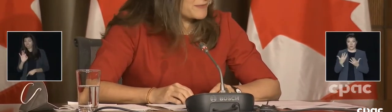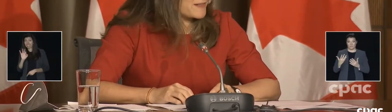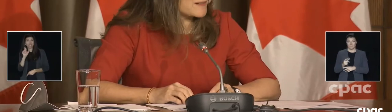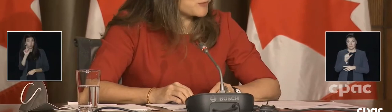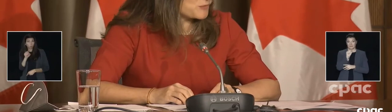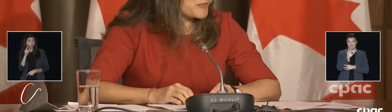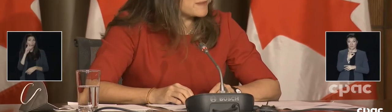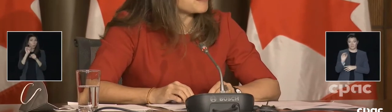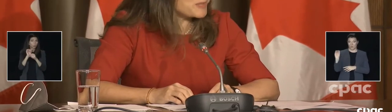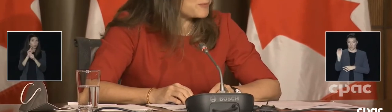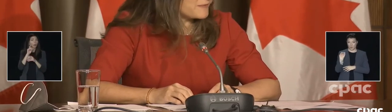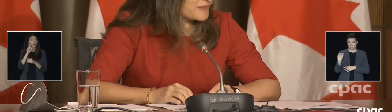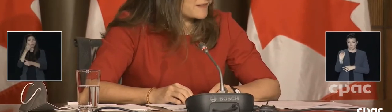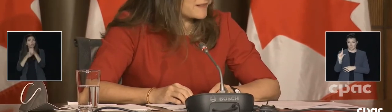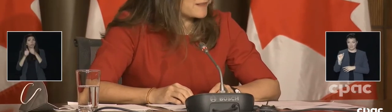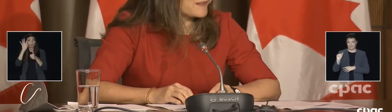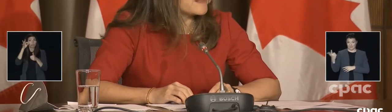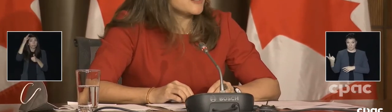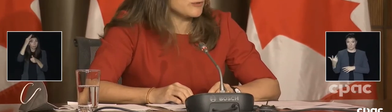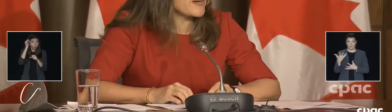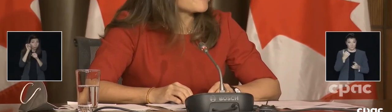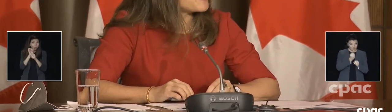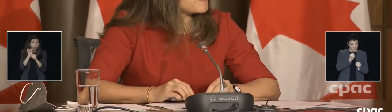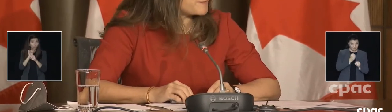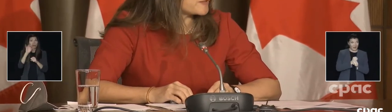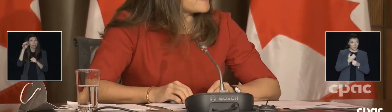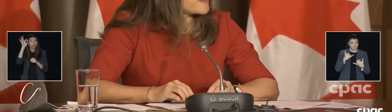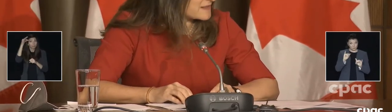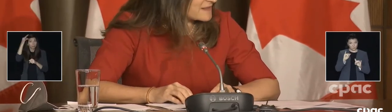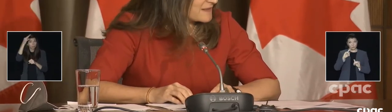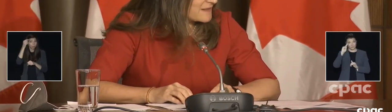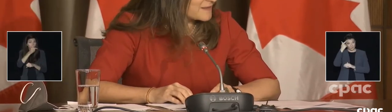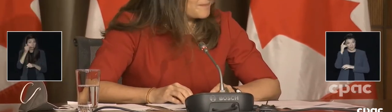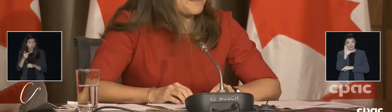the government of Canada, which means the people of Canada, you have to be fully vaccinated.